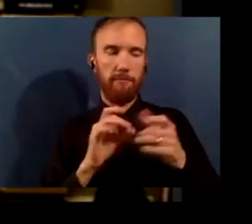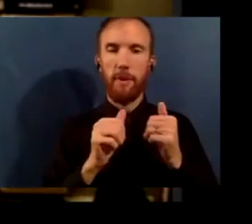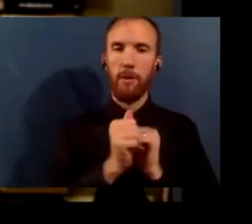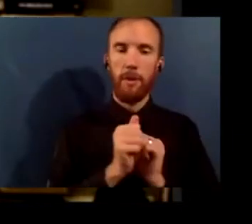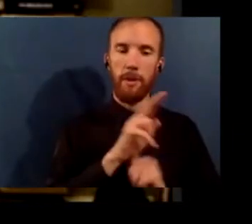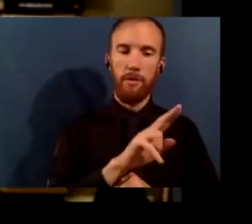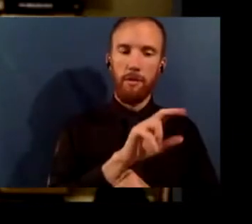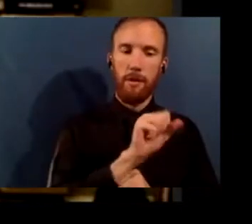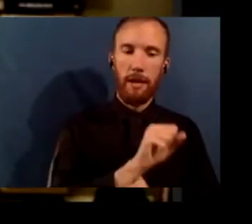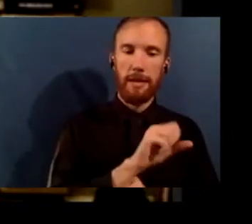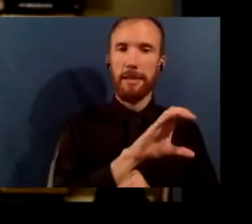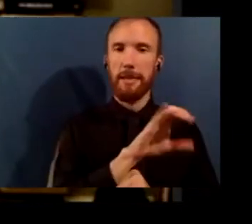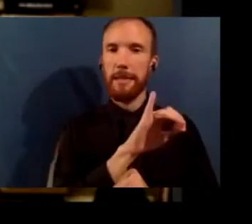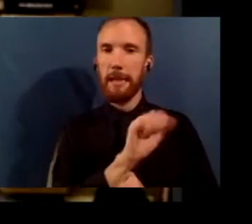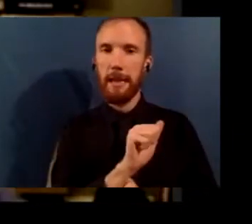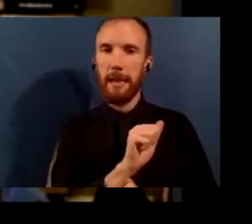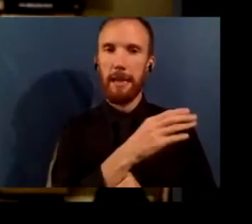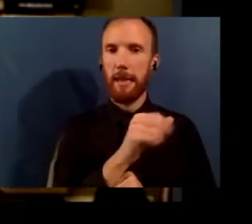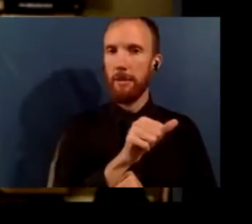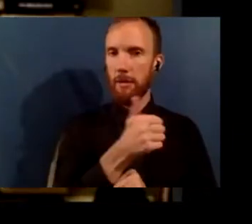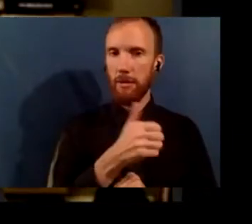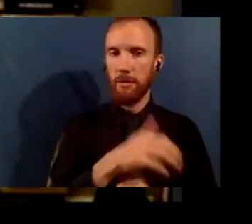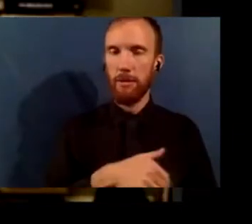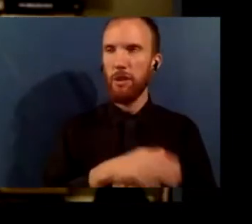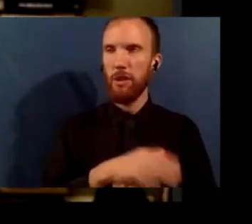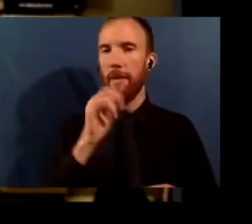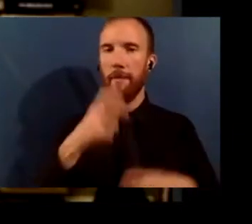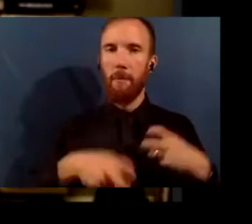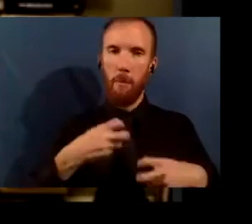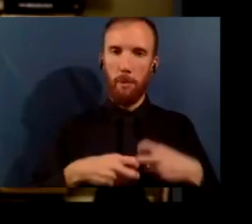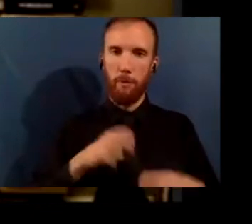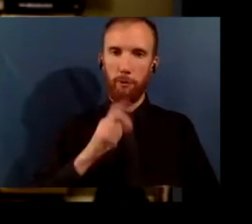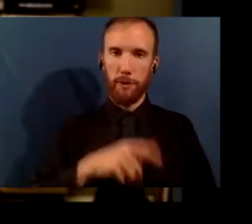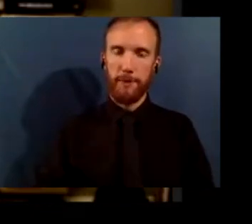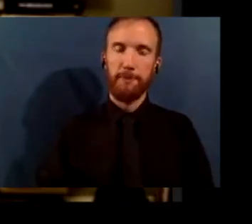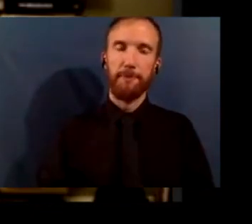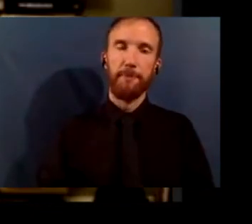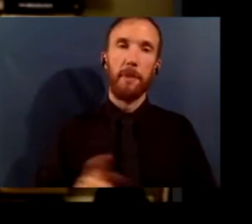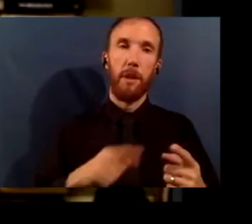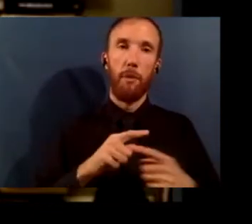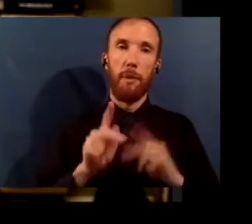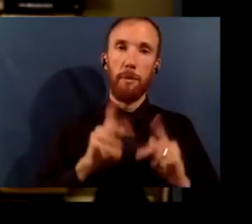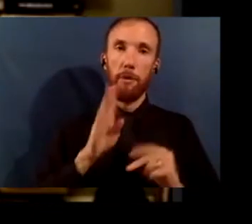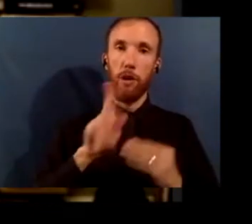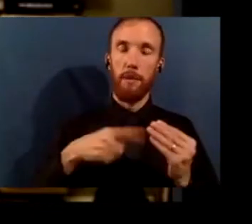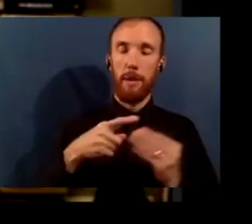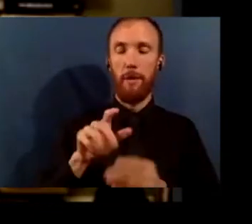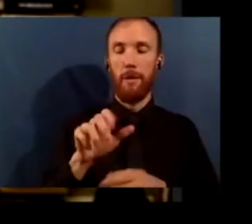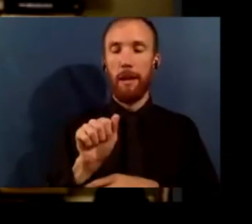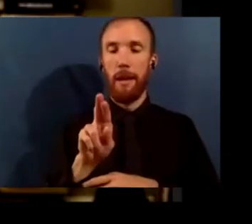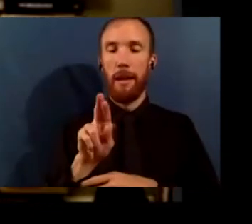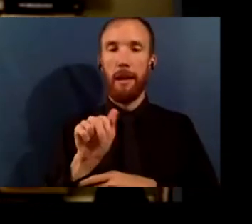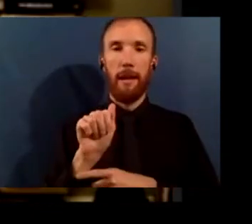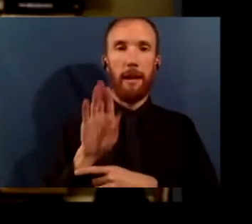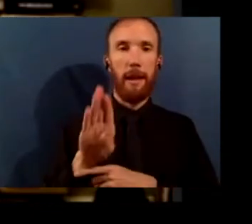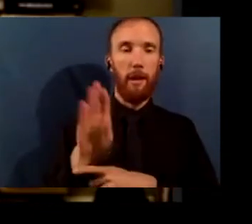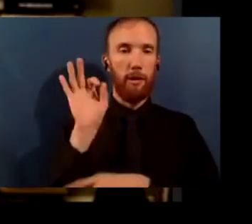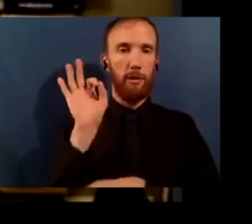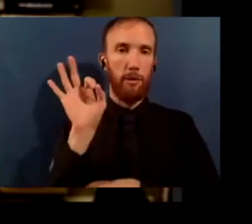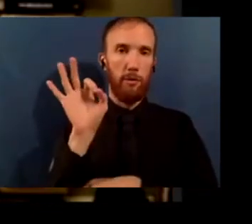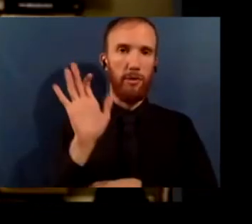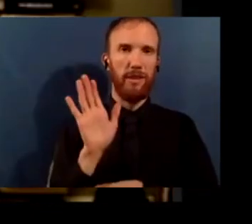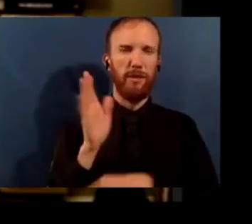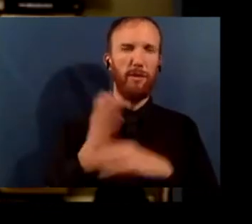That's the problem here. And so when one talks about, you know, the Arab preachers after the 67 war, I would say, wait a